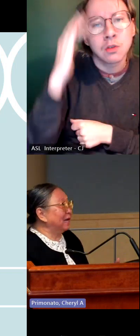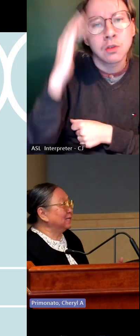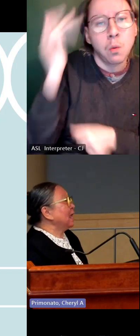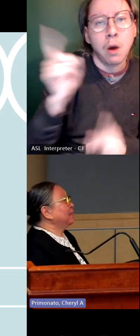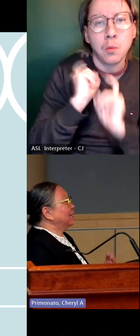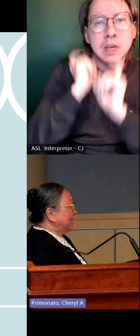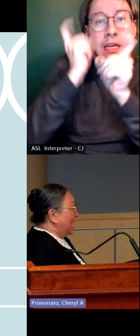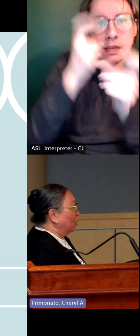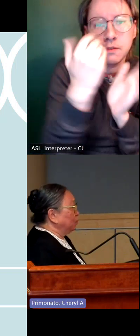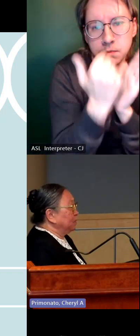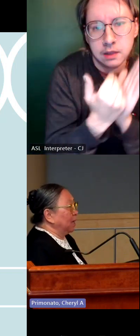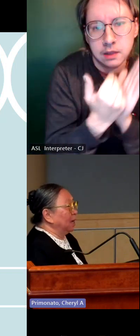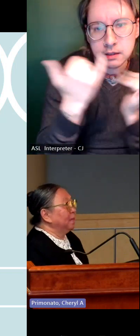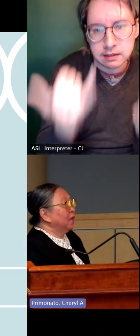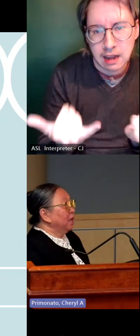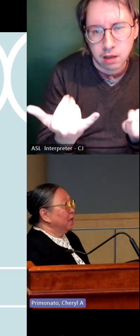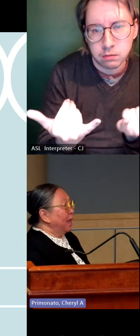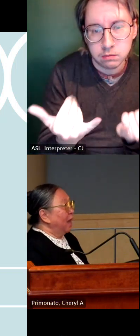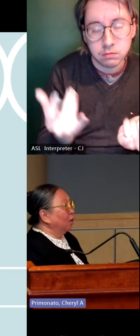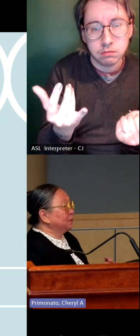have found that has helped